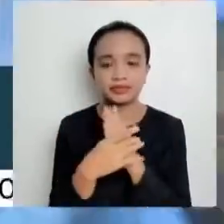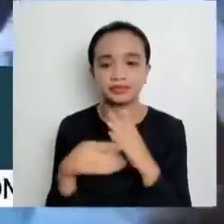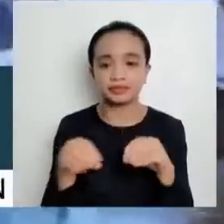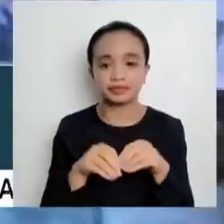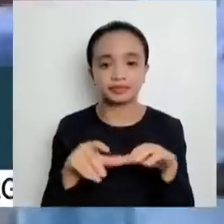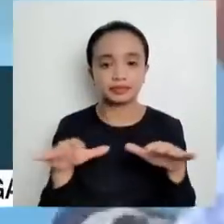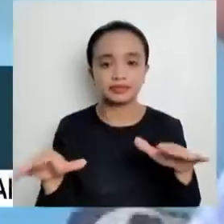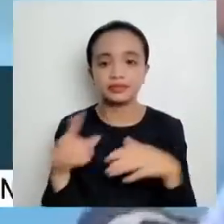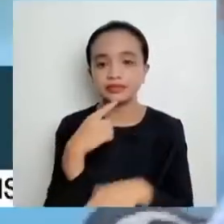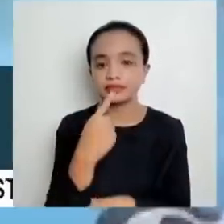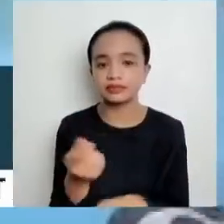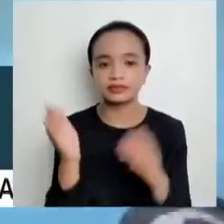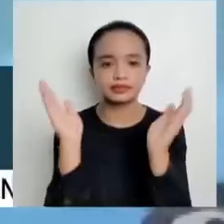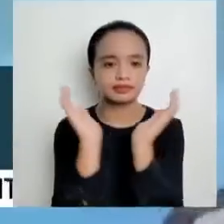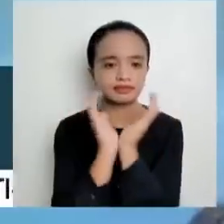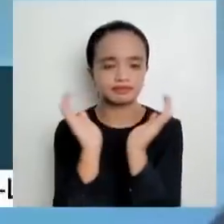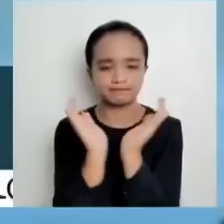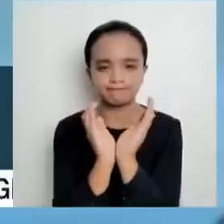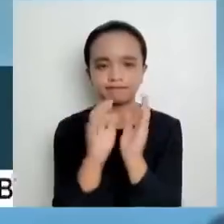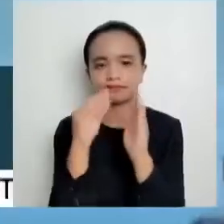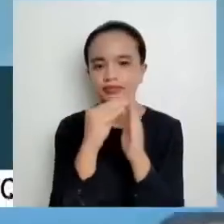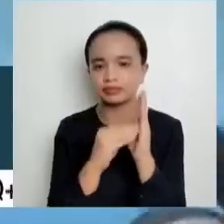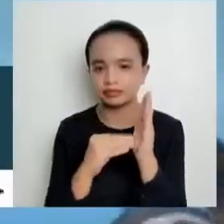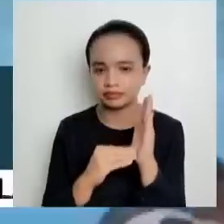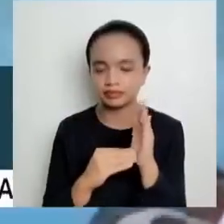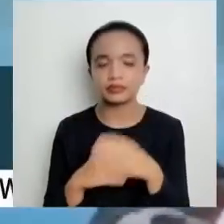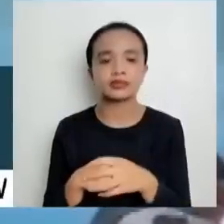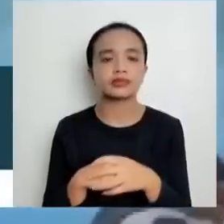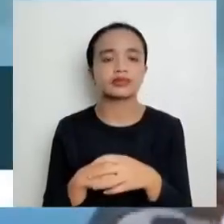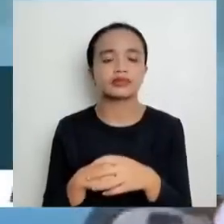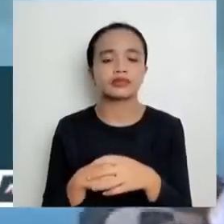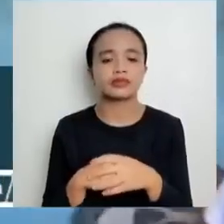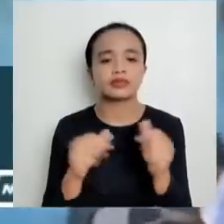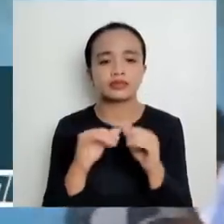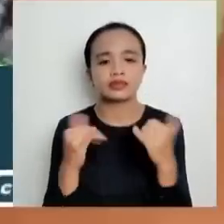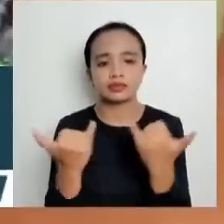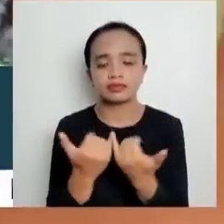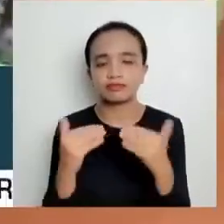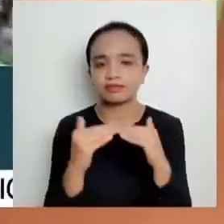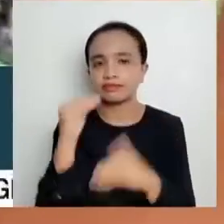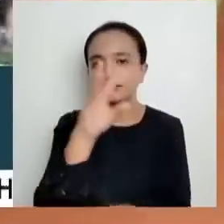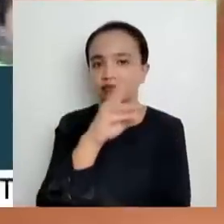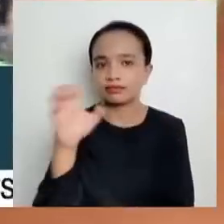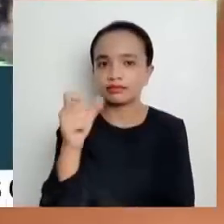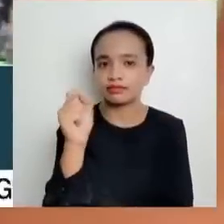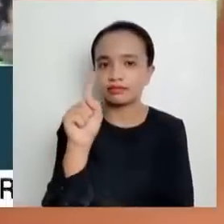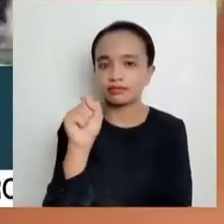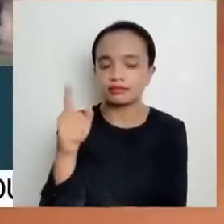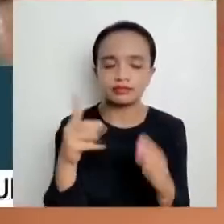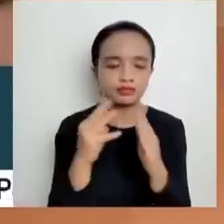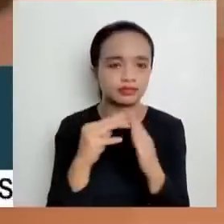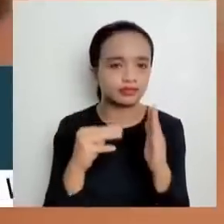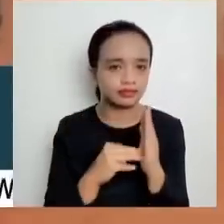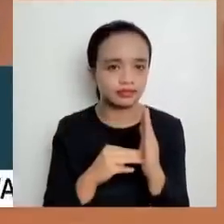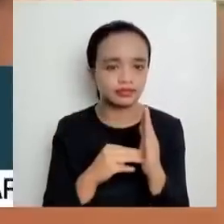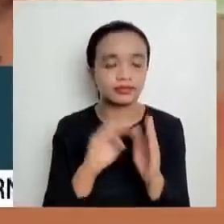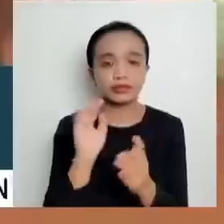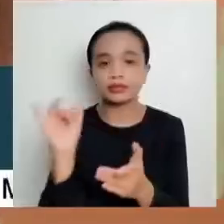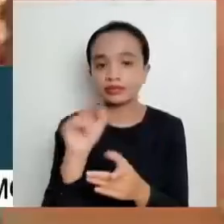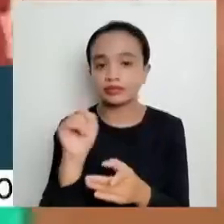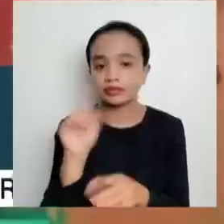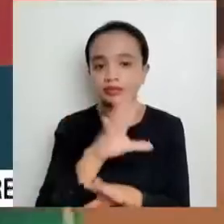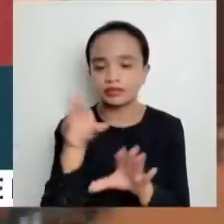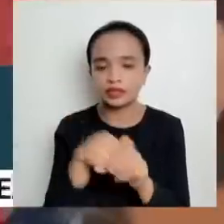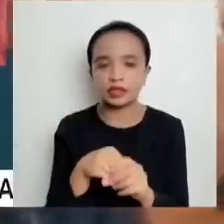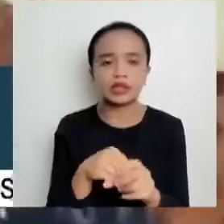to DSWD records. And the agency's assistance has exceeded 611 million pesos, which include food and non-food